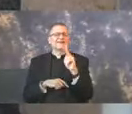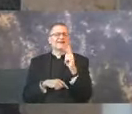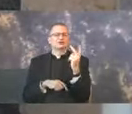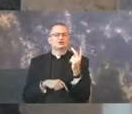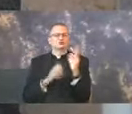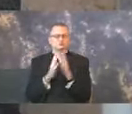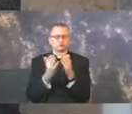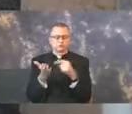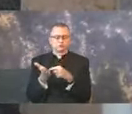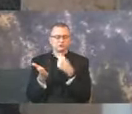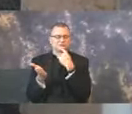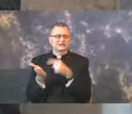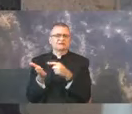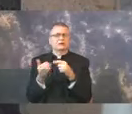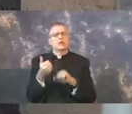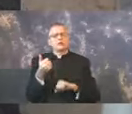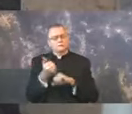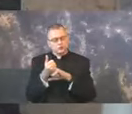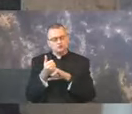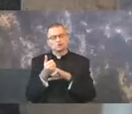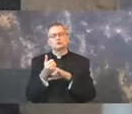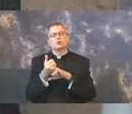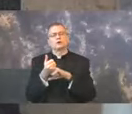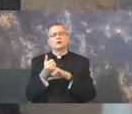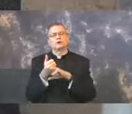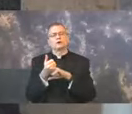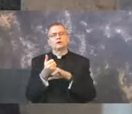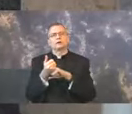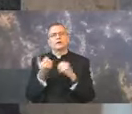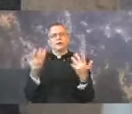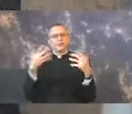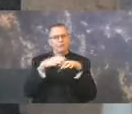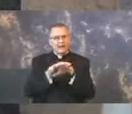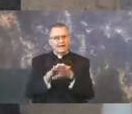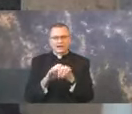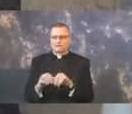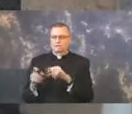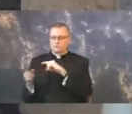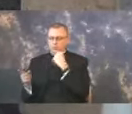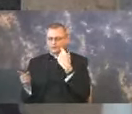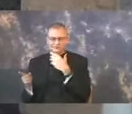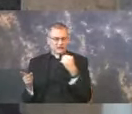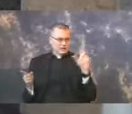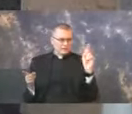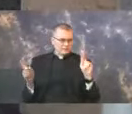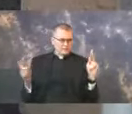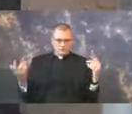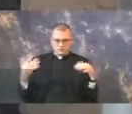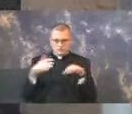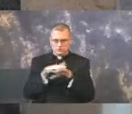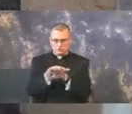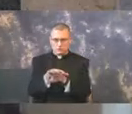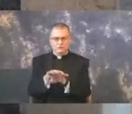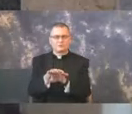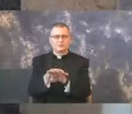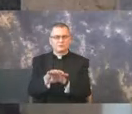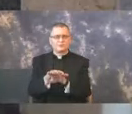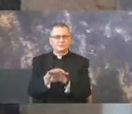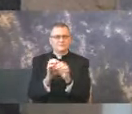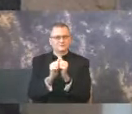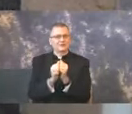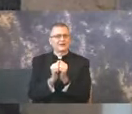mutual support and the blending of the ordained priestly vocation and the graces and vocations of the faithful.